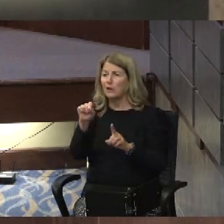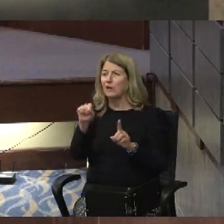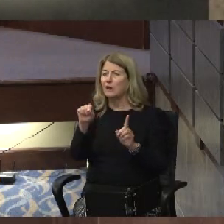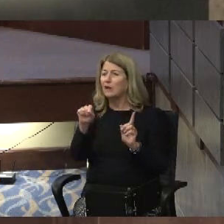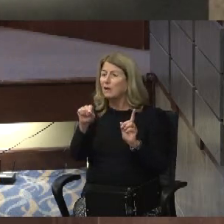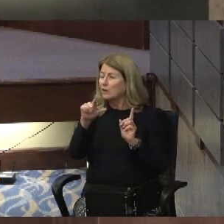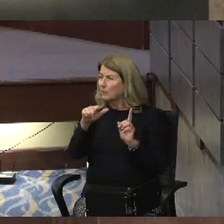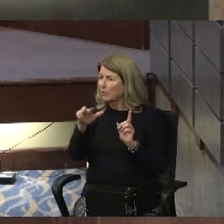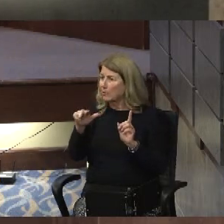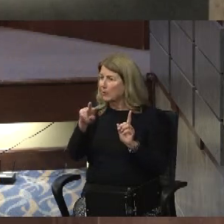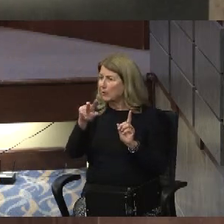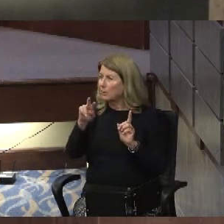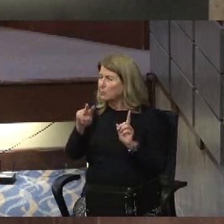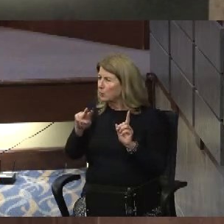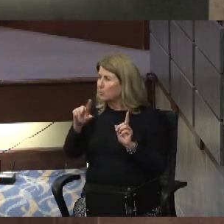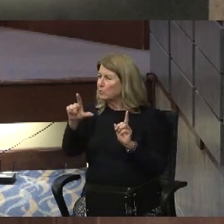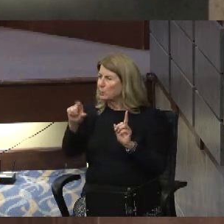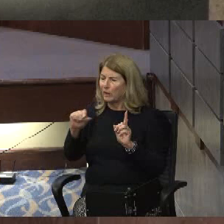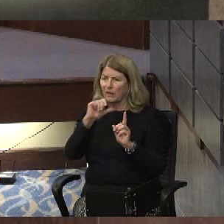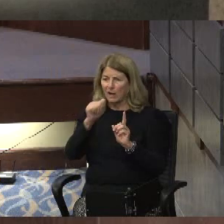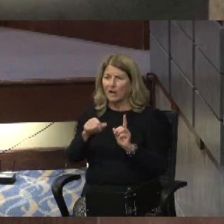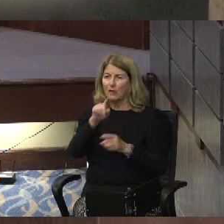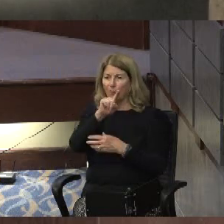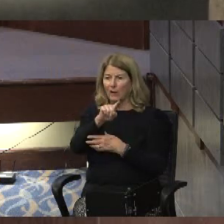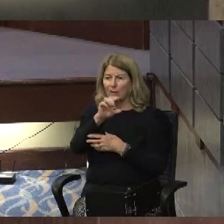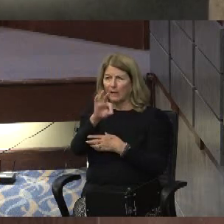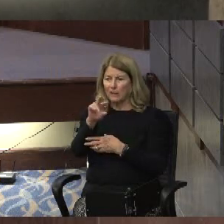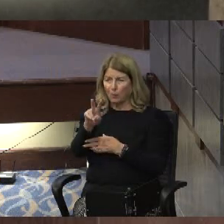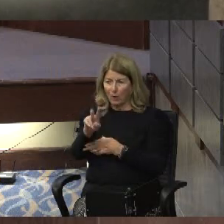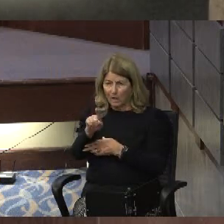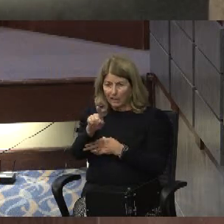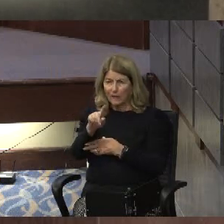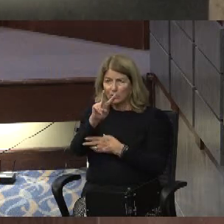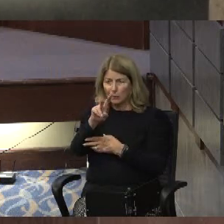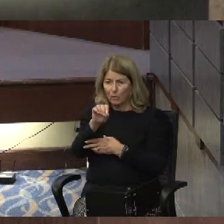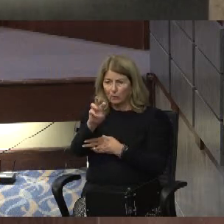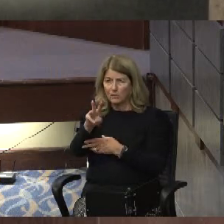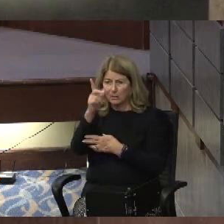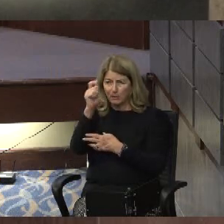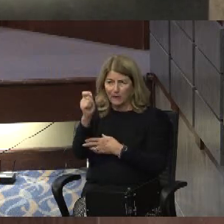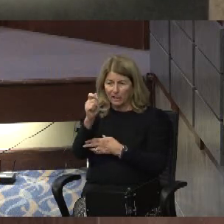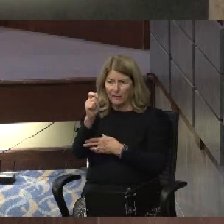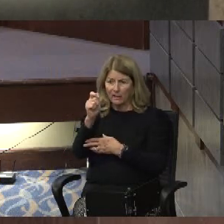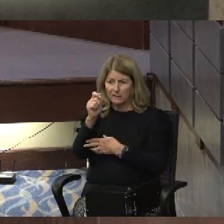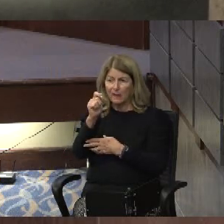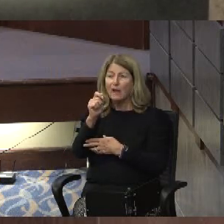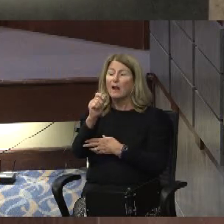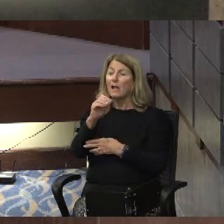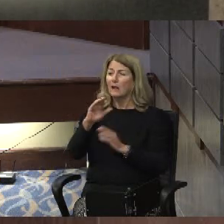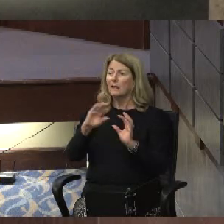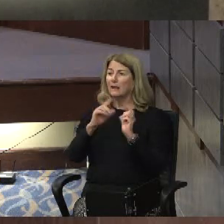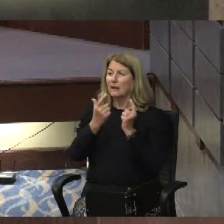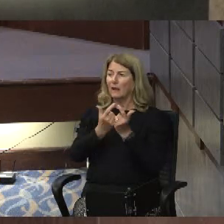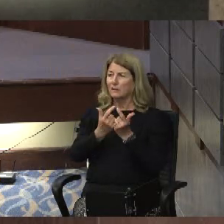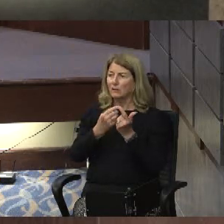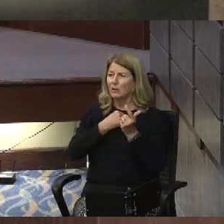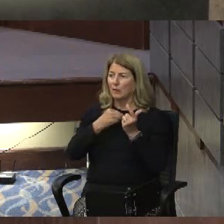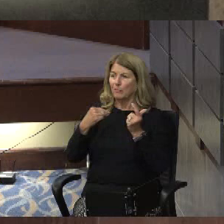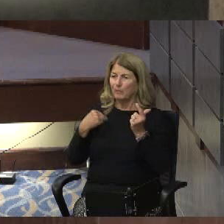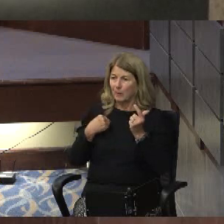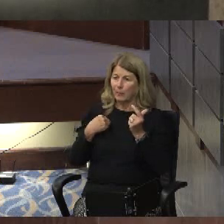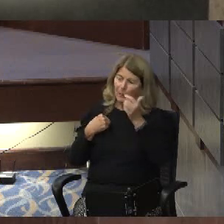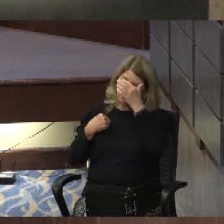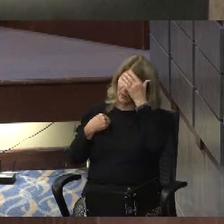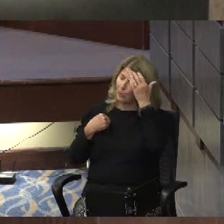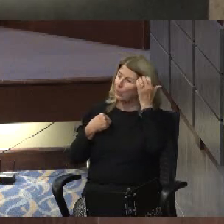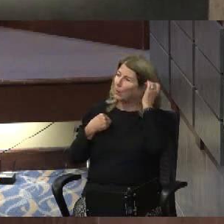220, except for 191 and 206, because Councilmember Borderoot has filed affidavits of substantial interest